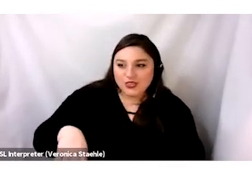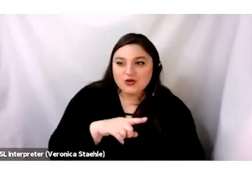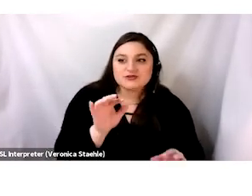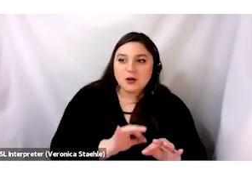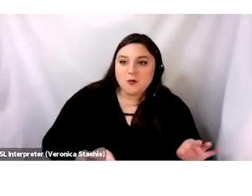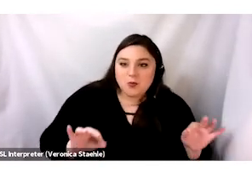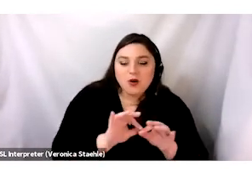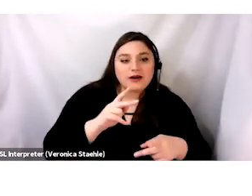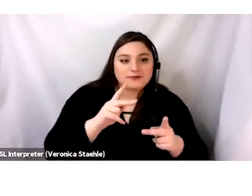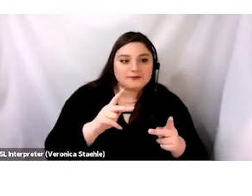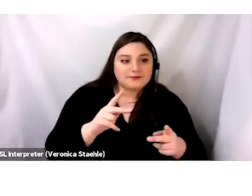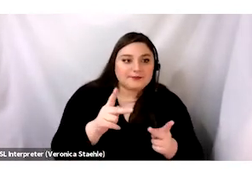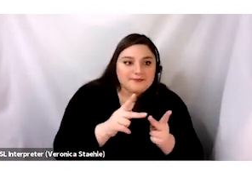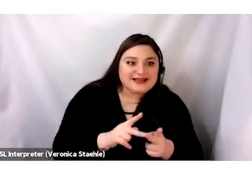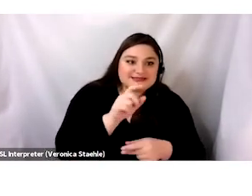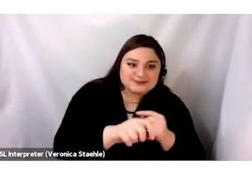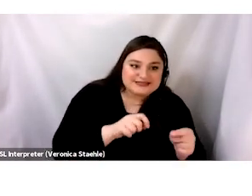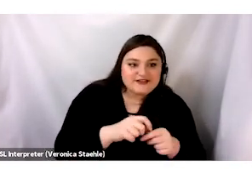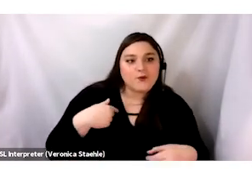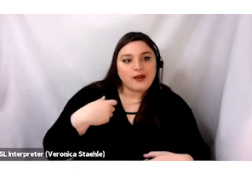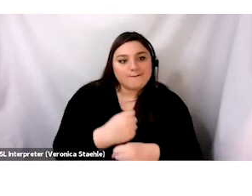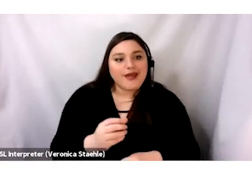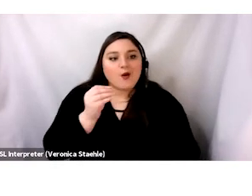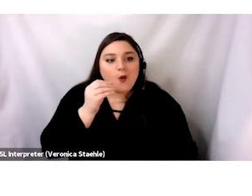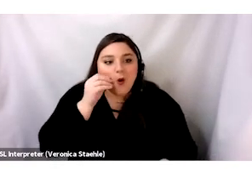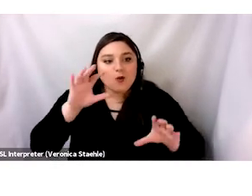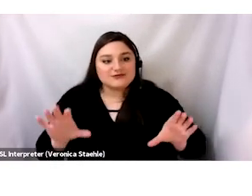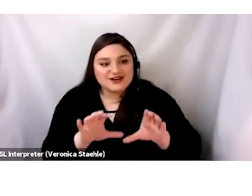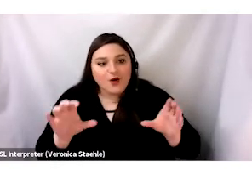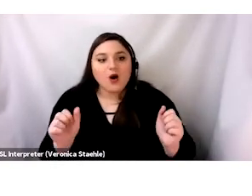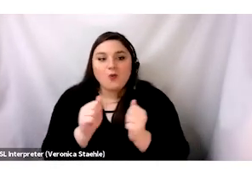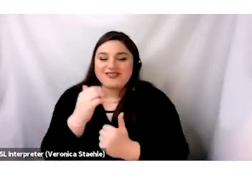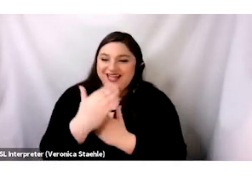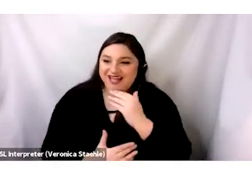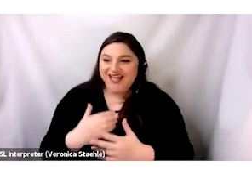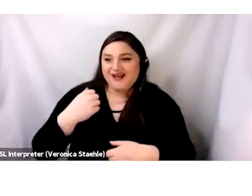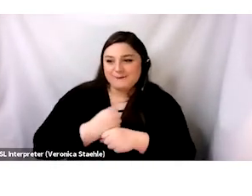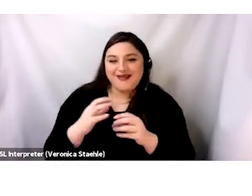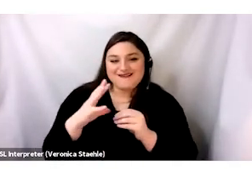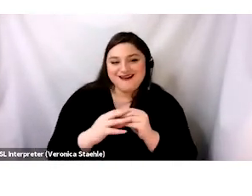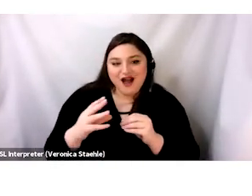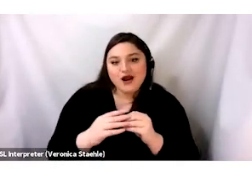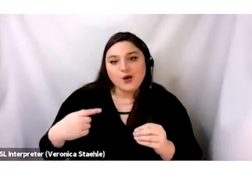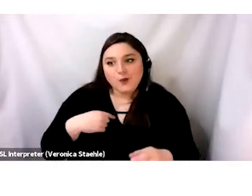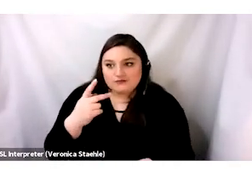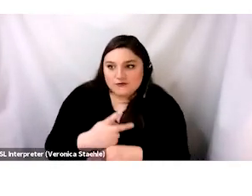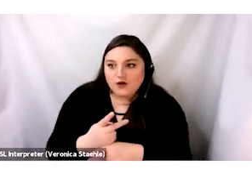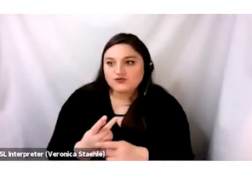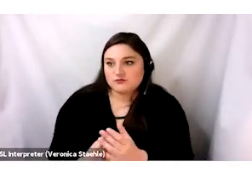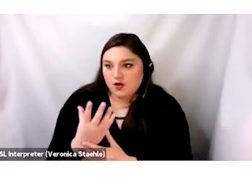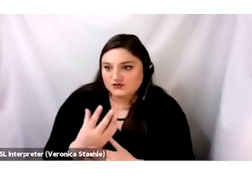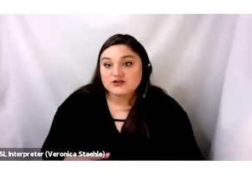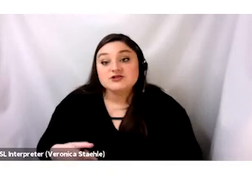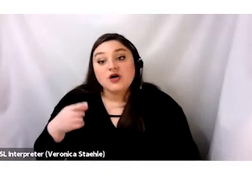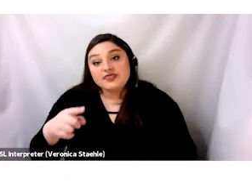decor, jewelry, and accessories handmade with cotton that we cultivate and care for." So what we see with Black Cotton is a reclaiming of the